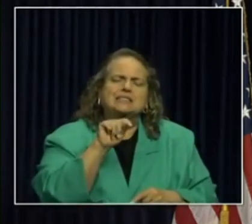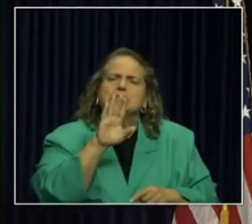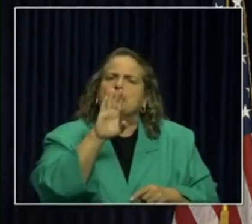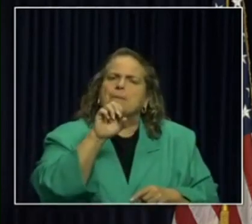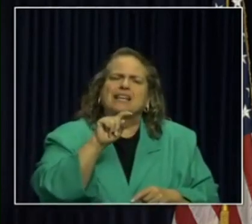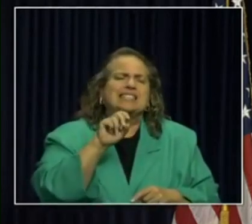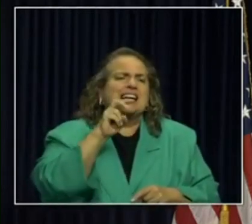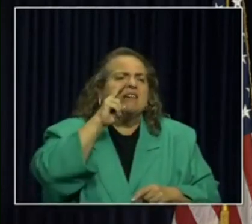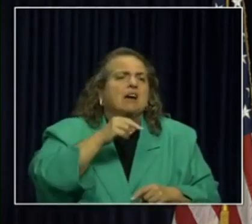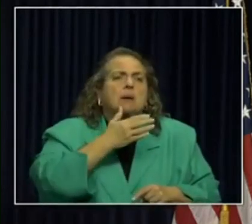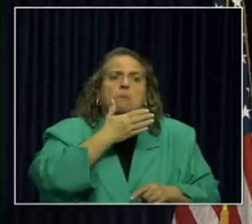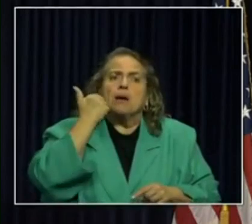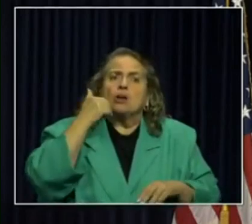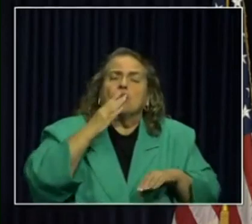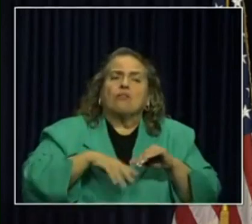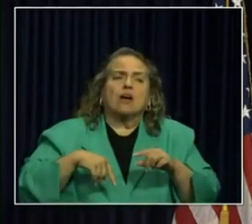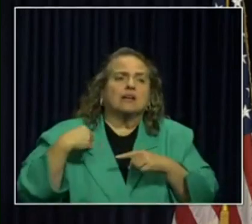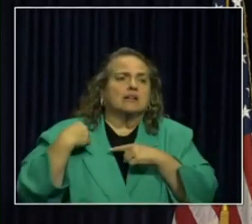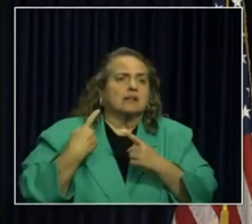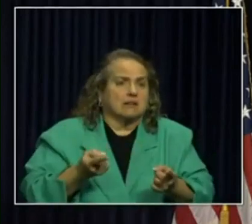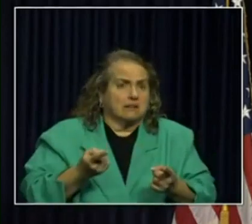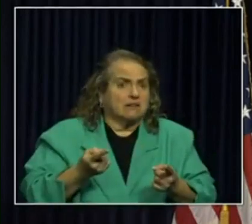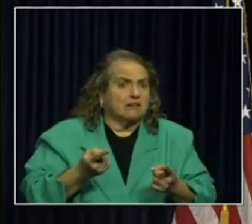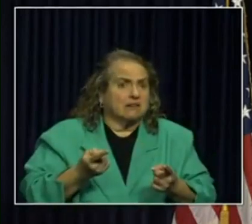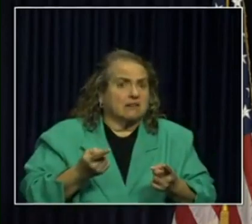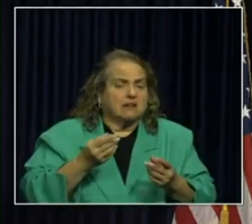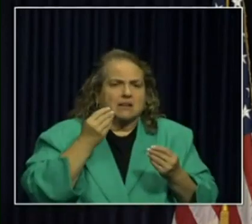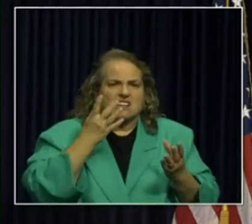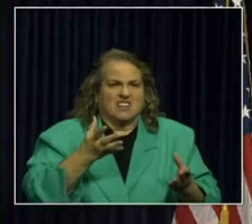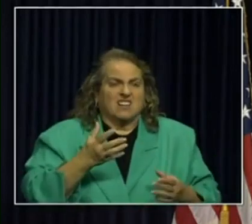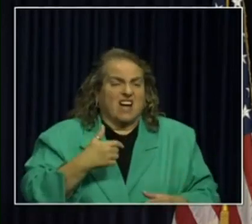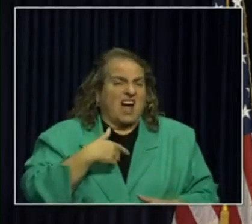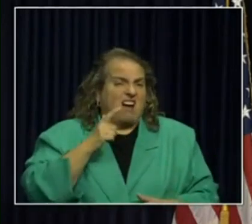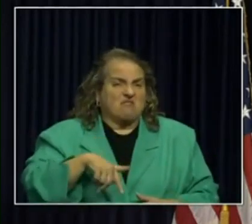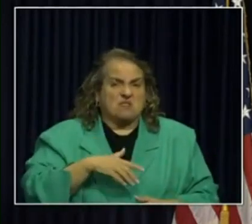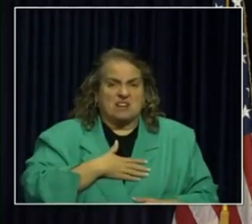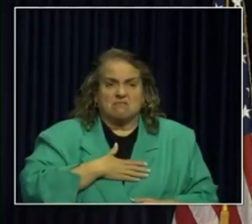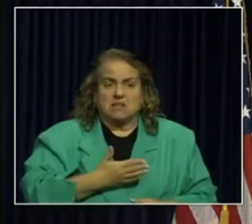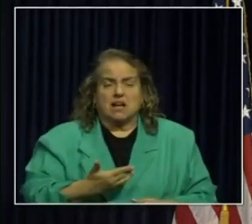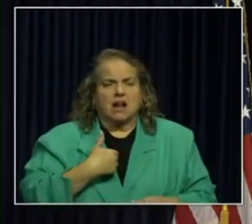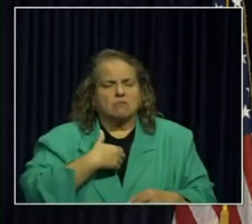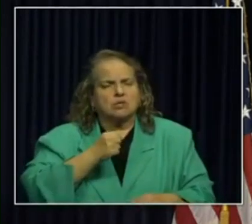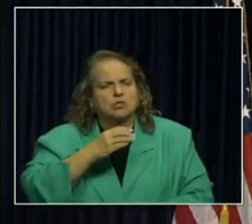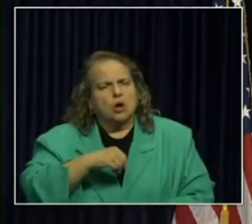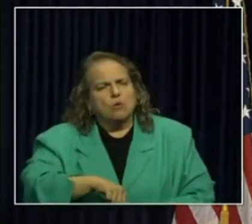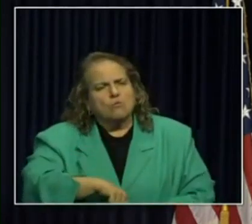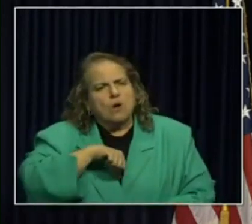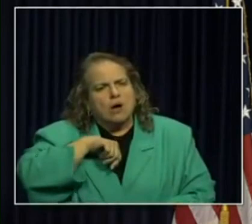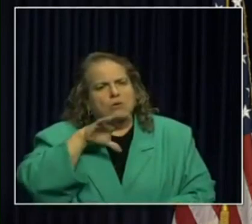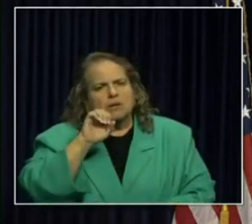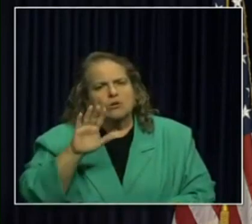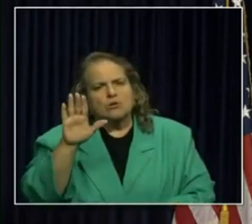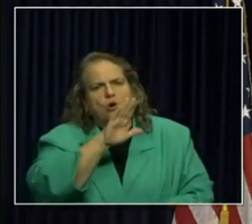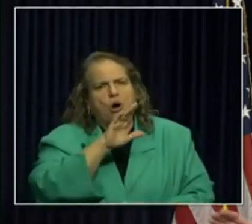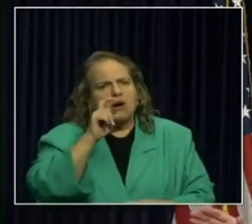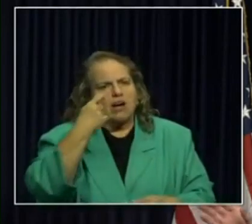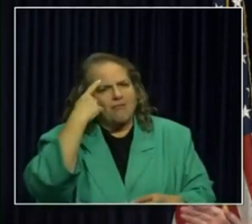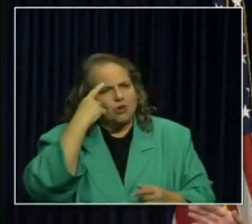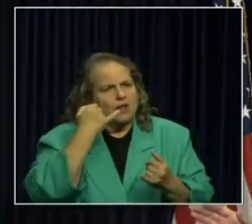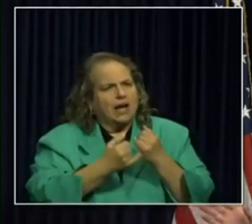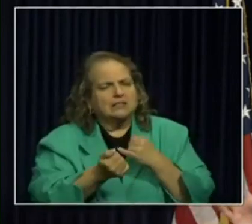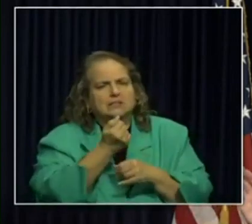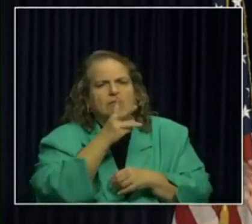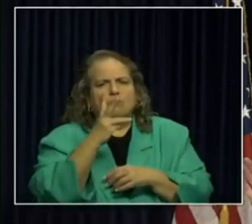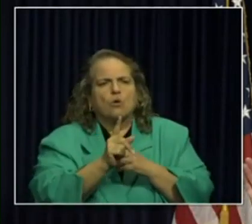better than we've gotten. And let me tell you, I've been so proud to be your governor these last several weeks, seeing so